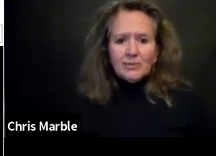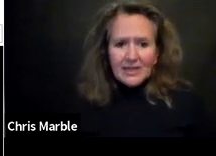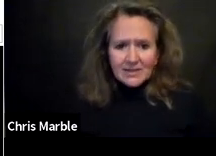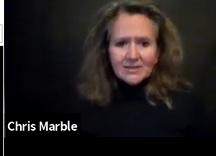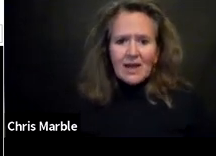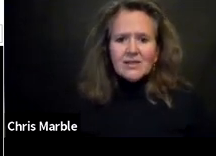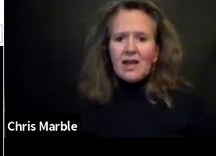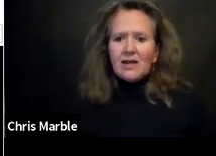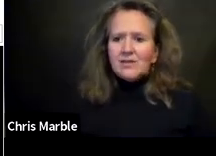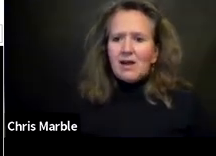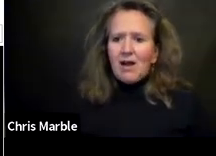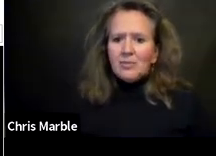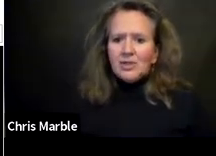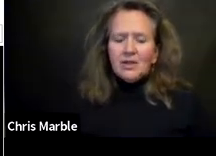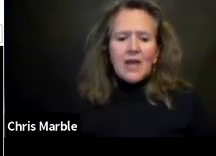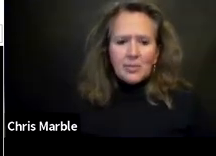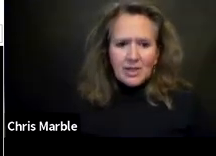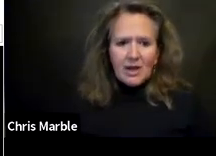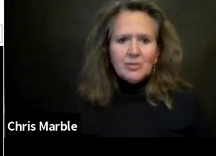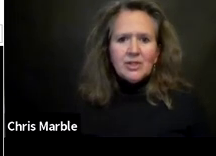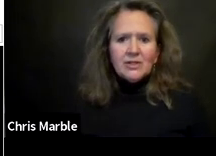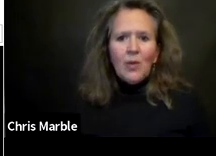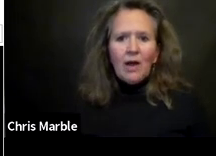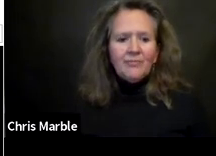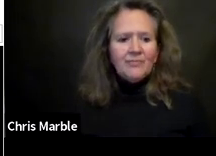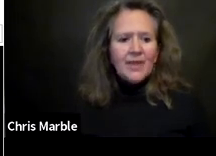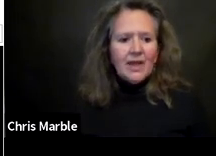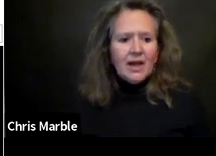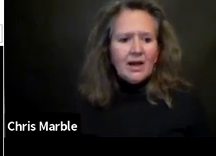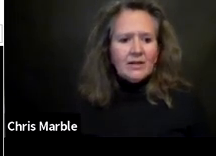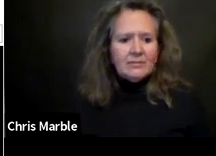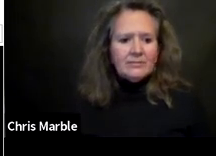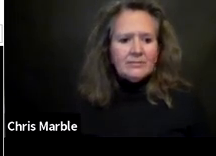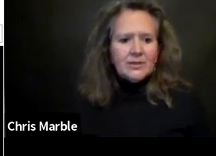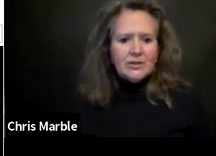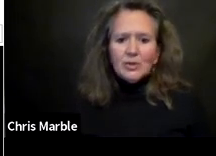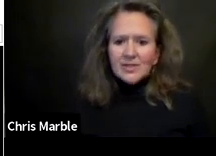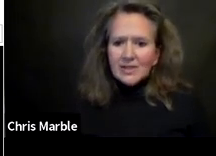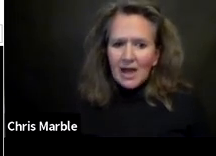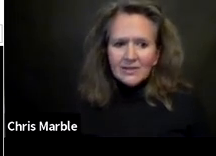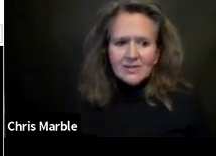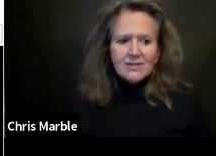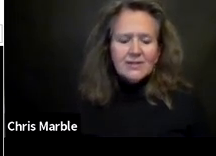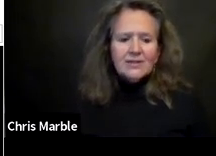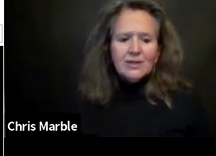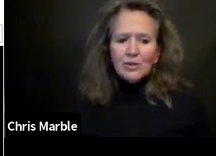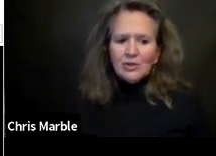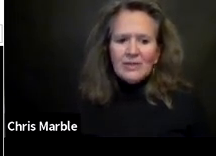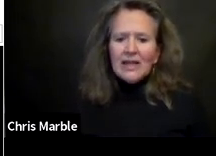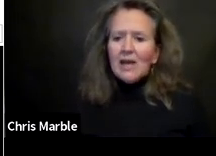Google Meet has an ASR option, a captioning option as well. Google Slides,